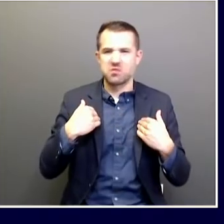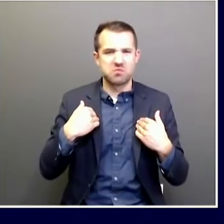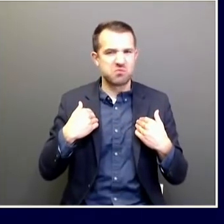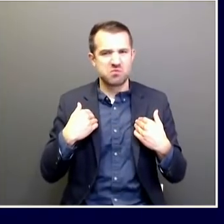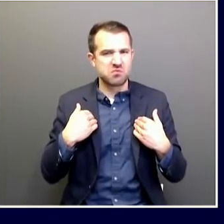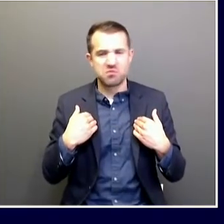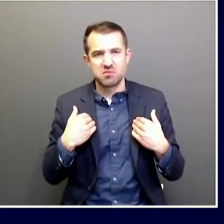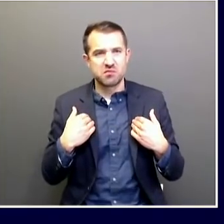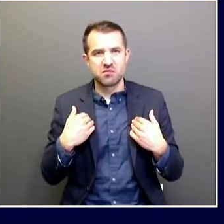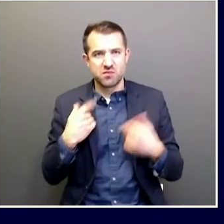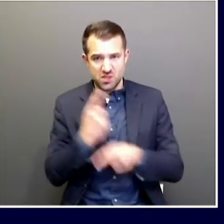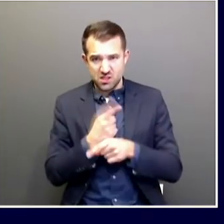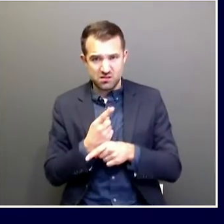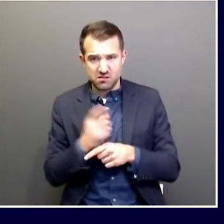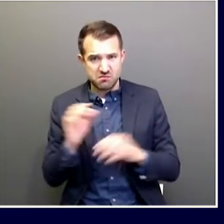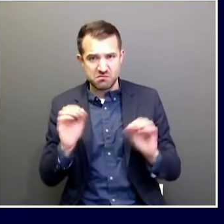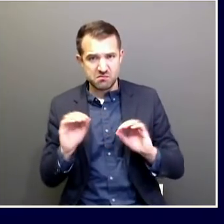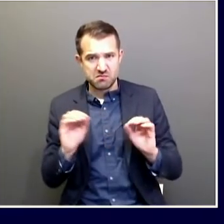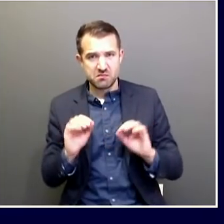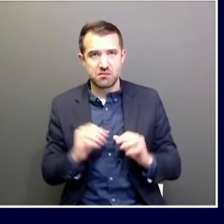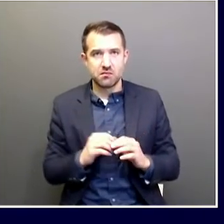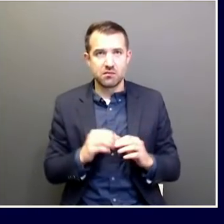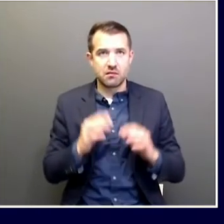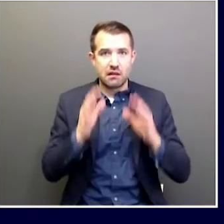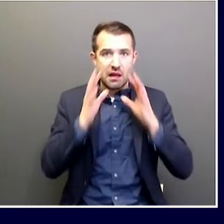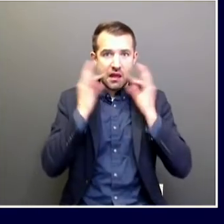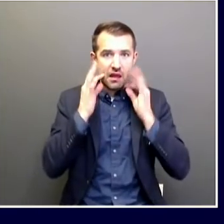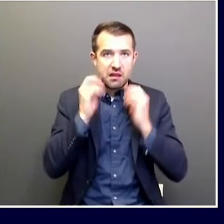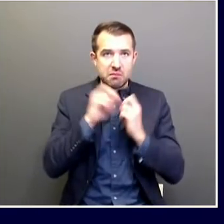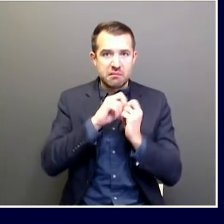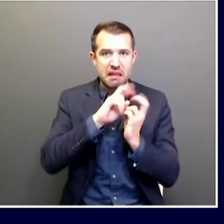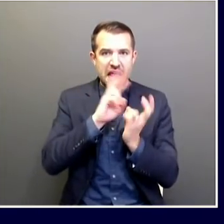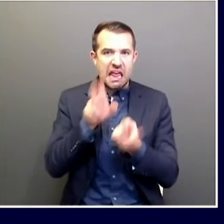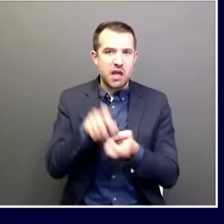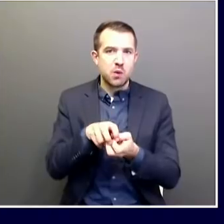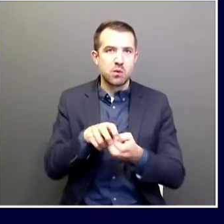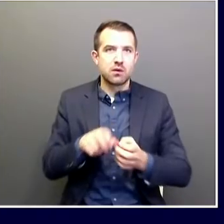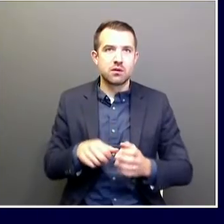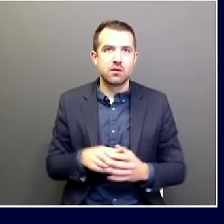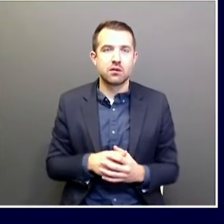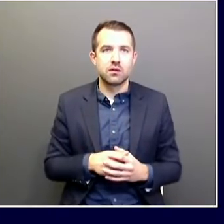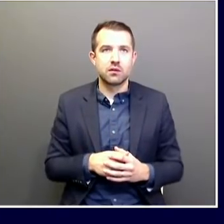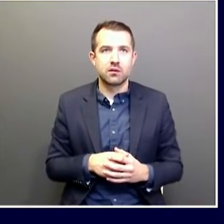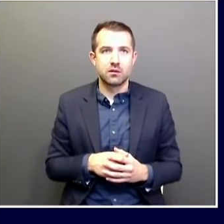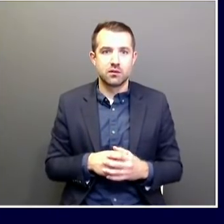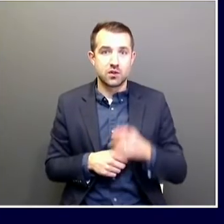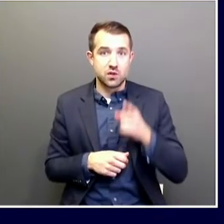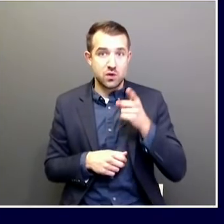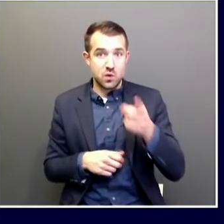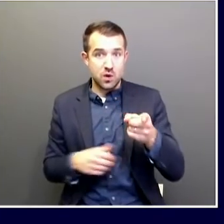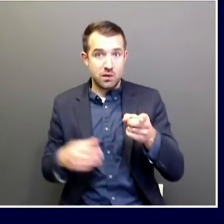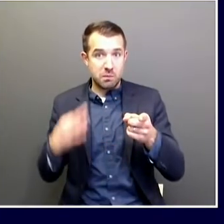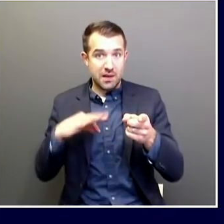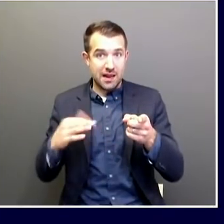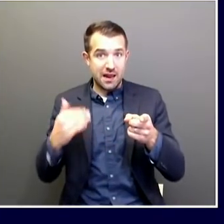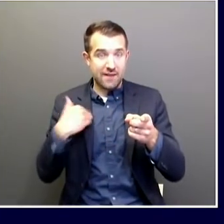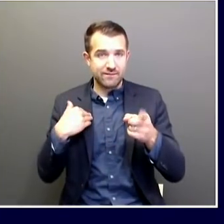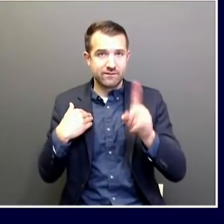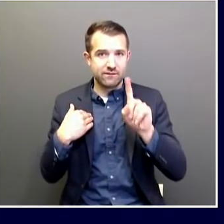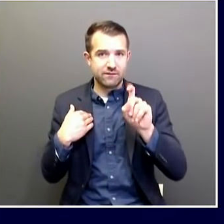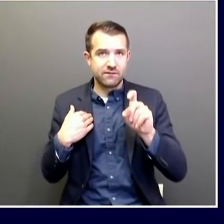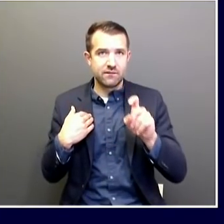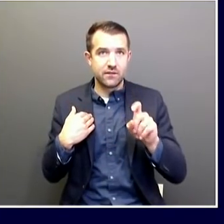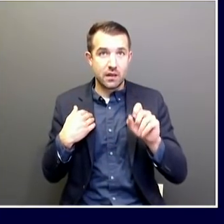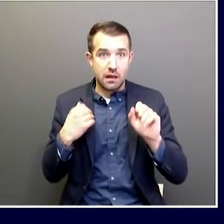Is there any intention to do that? And if so, is it something that could possibly be helpful here? Not at this